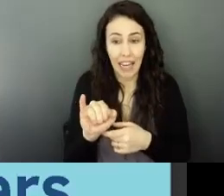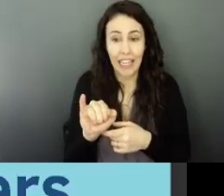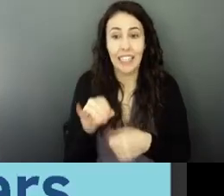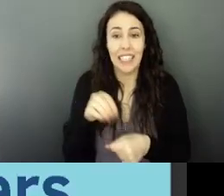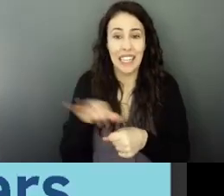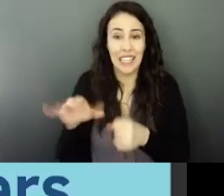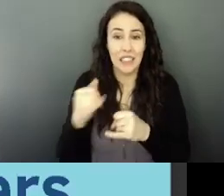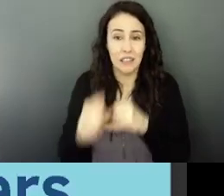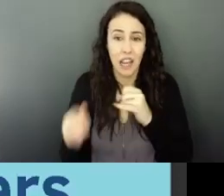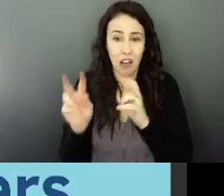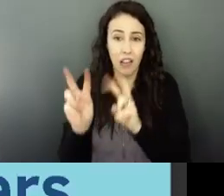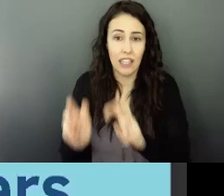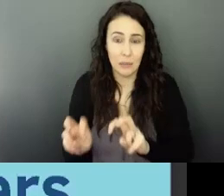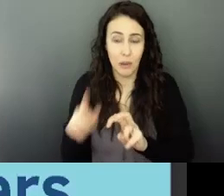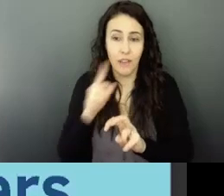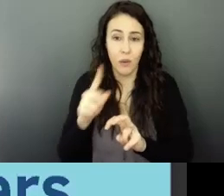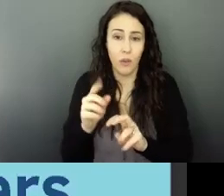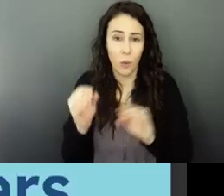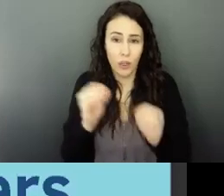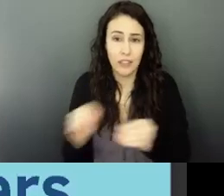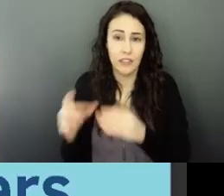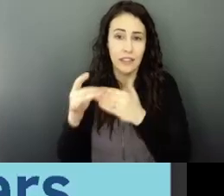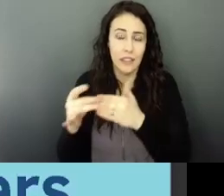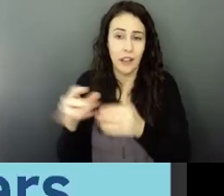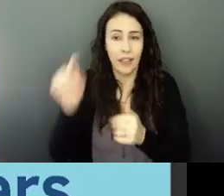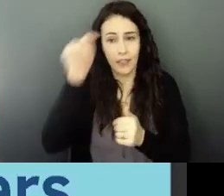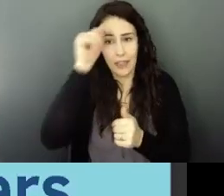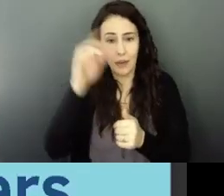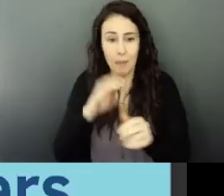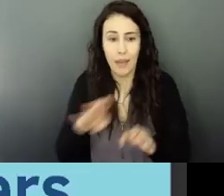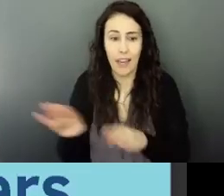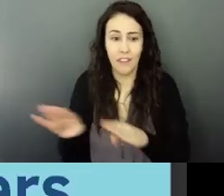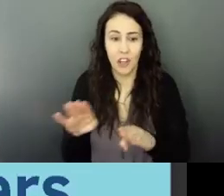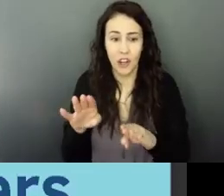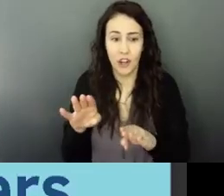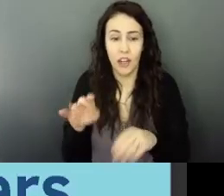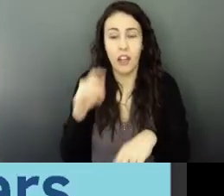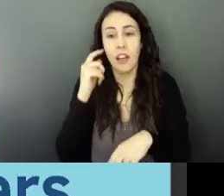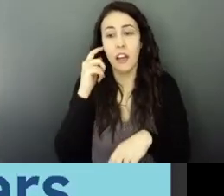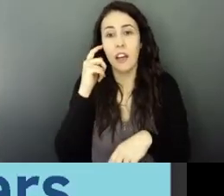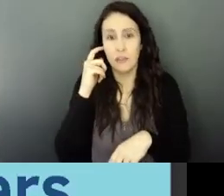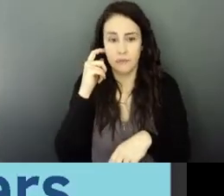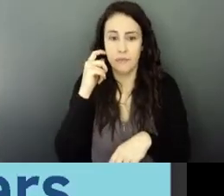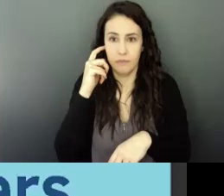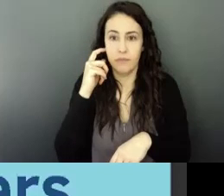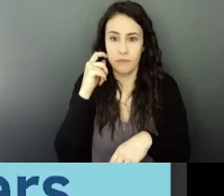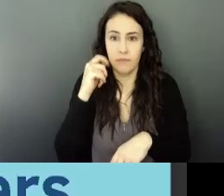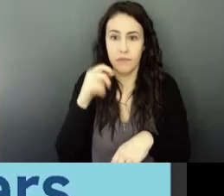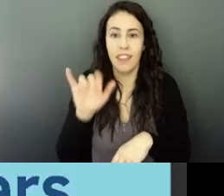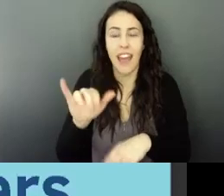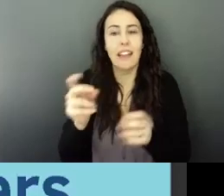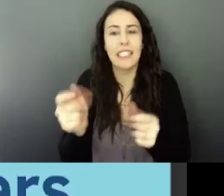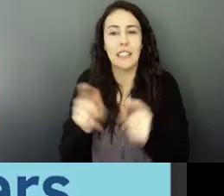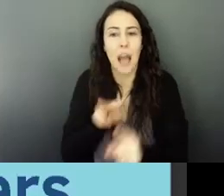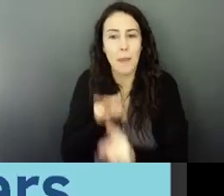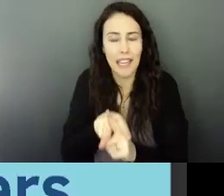for the organizational leadership theory and behavior. And so that's the instant application. He was really making an